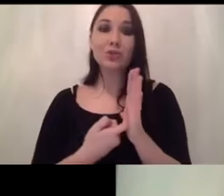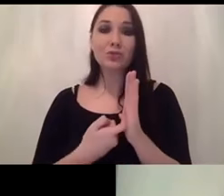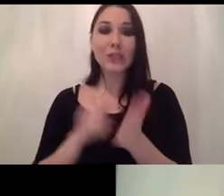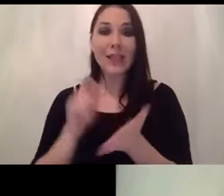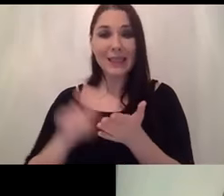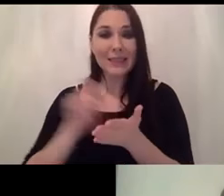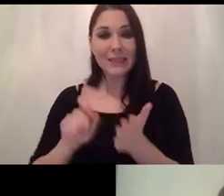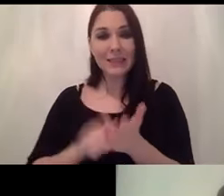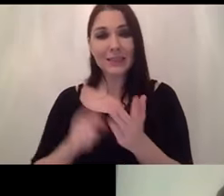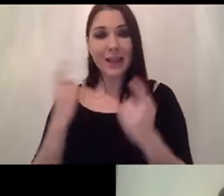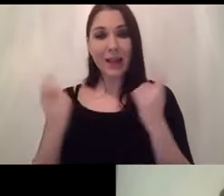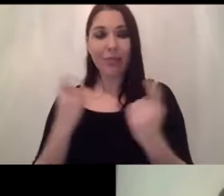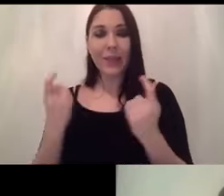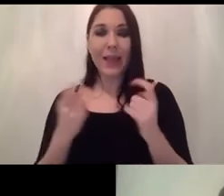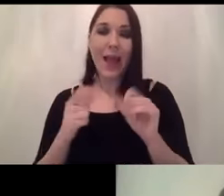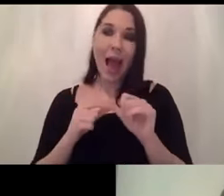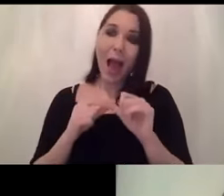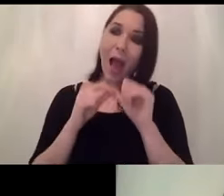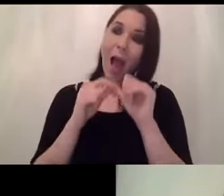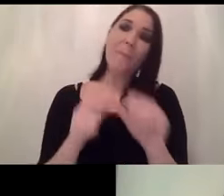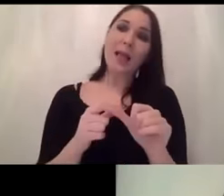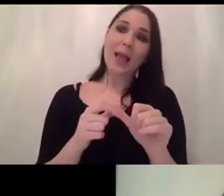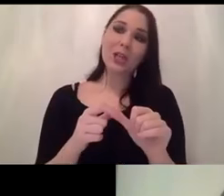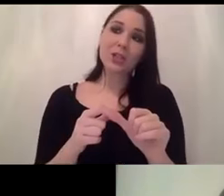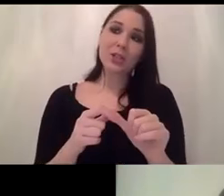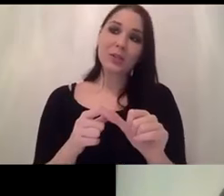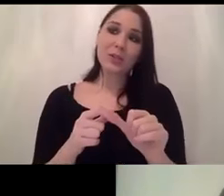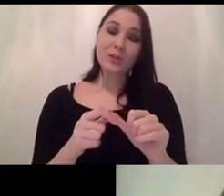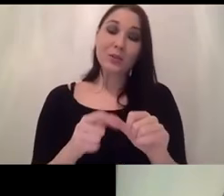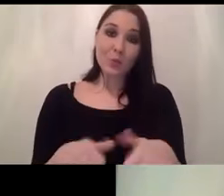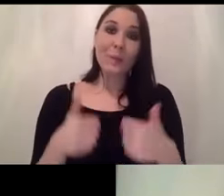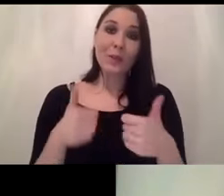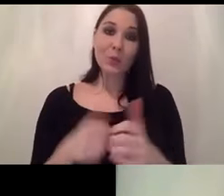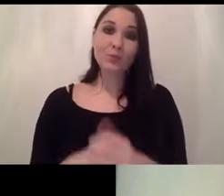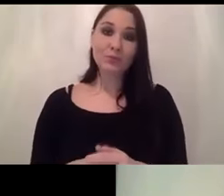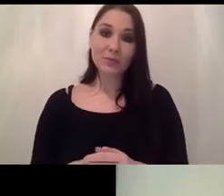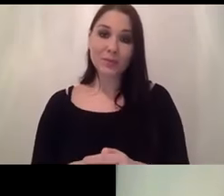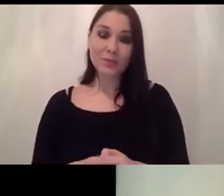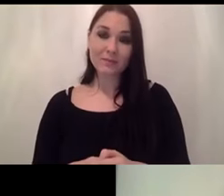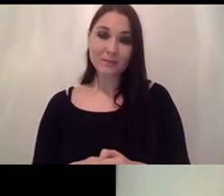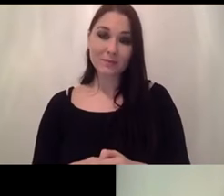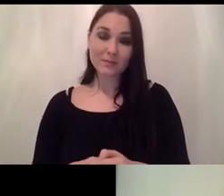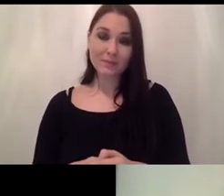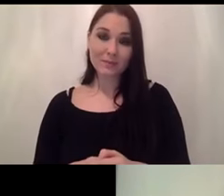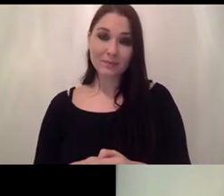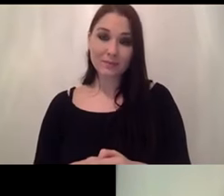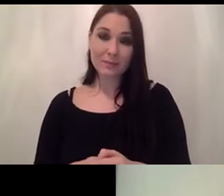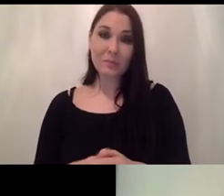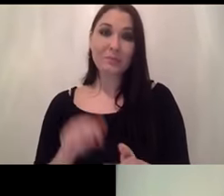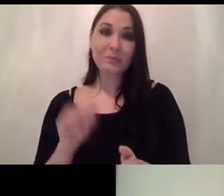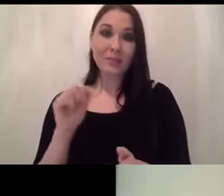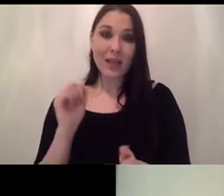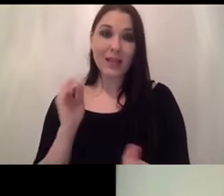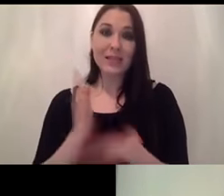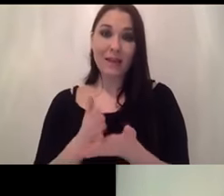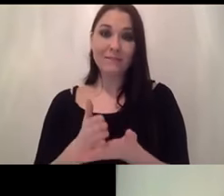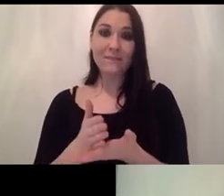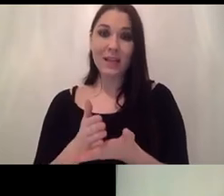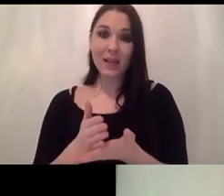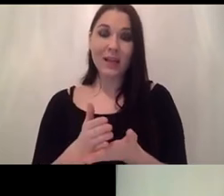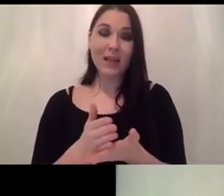something more related with an application would be good, would be definitely good. And yeah, definitely convnets are